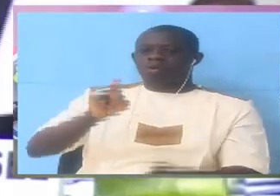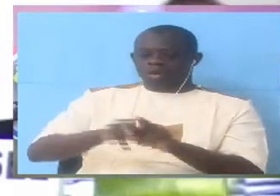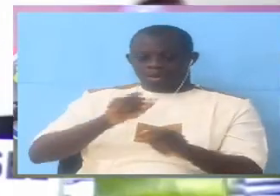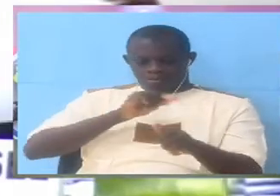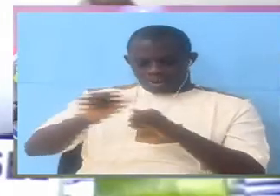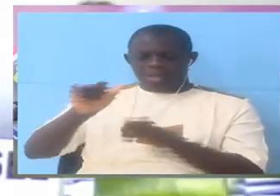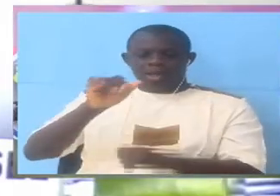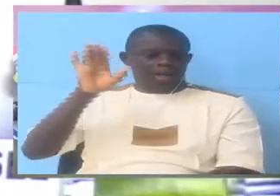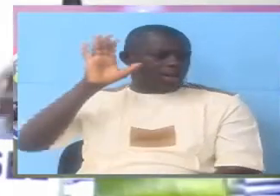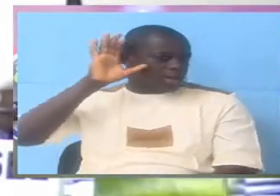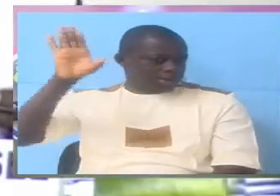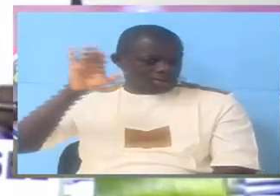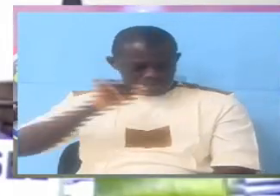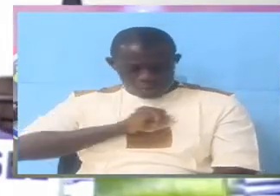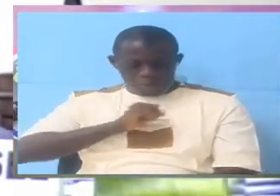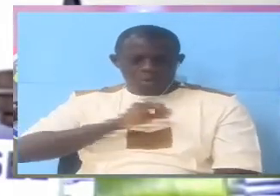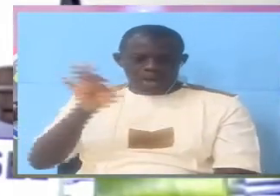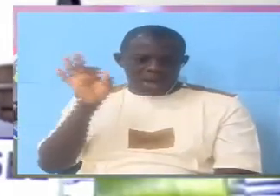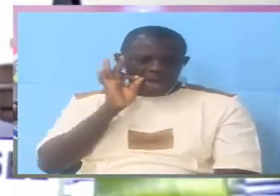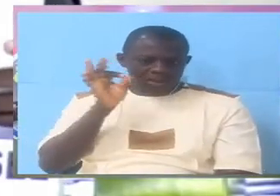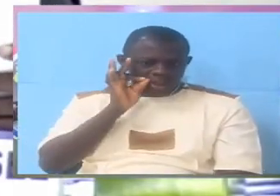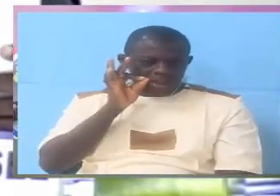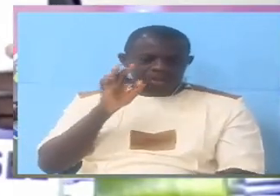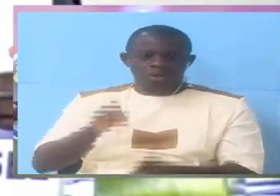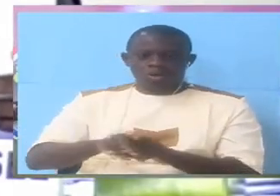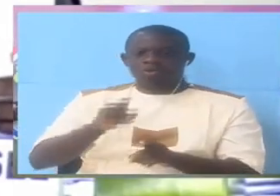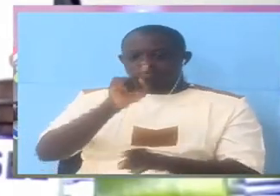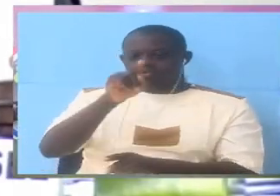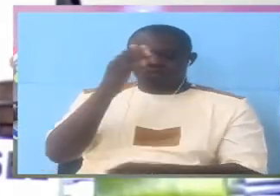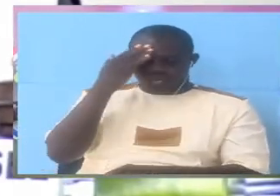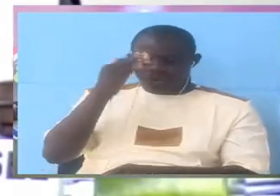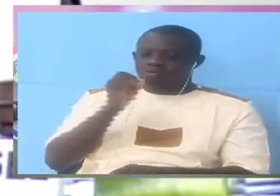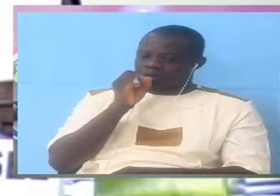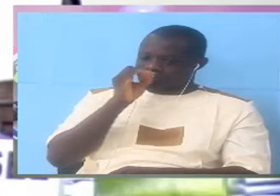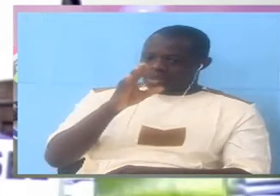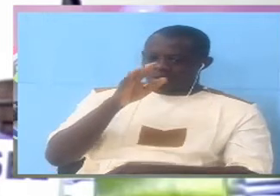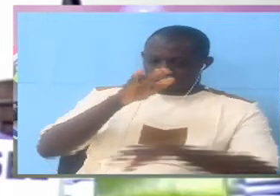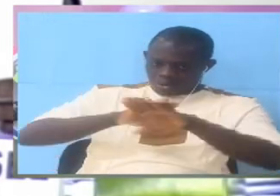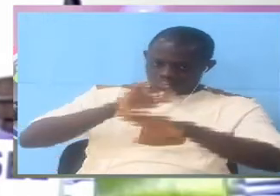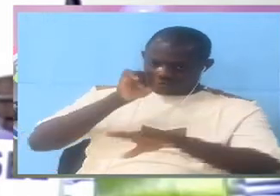answer. You know, he said to you,